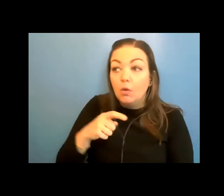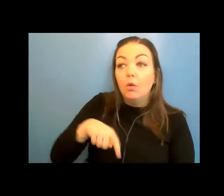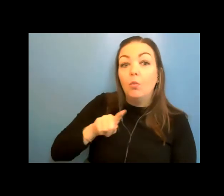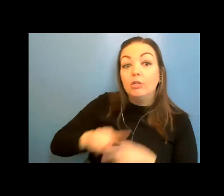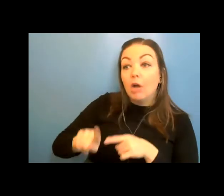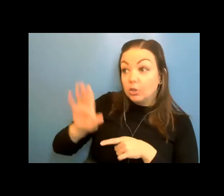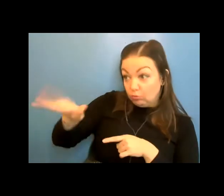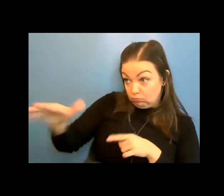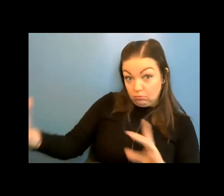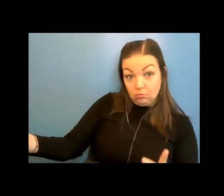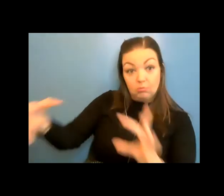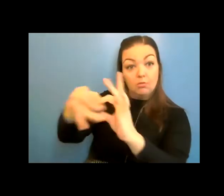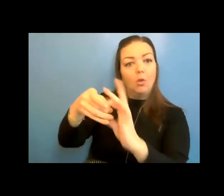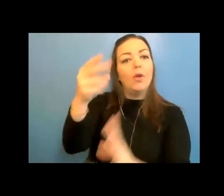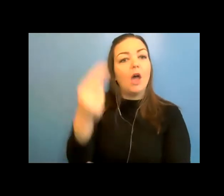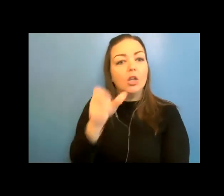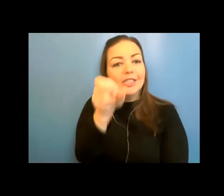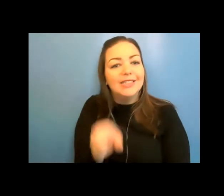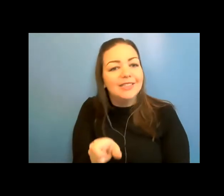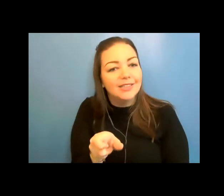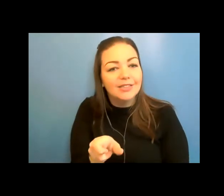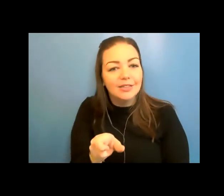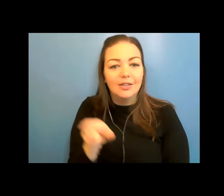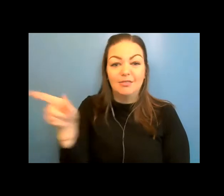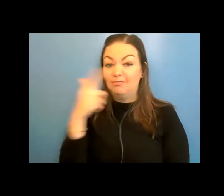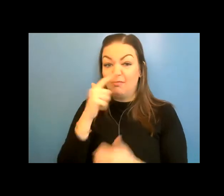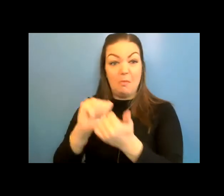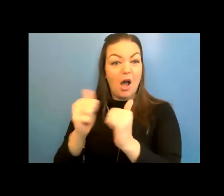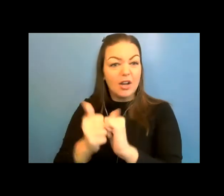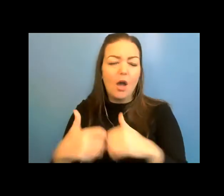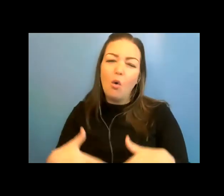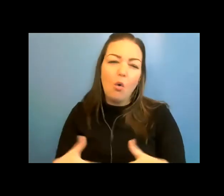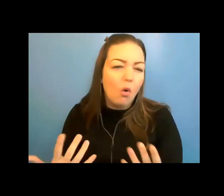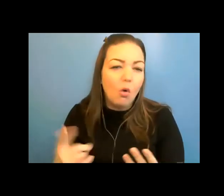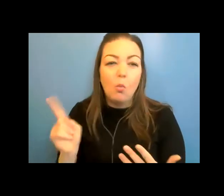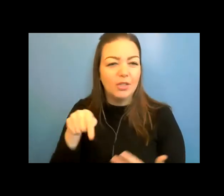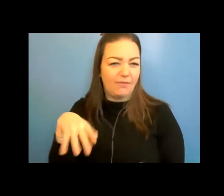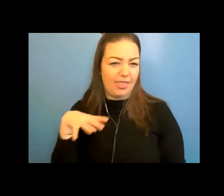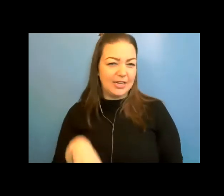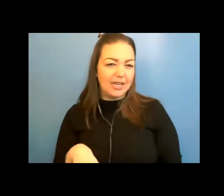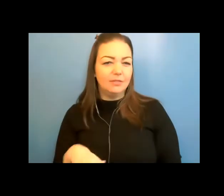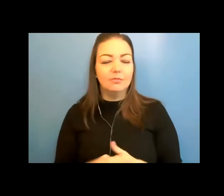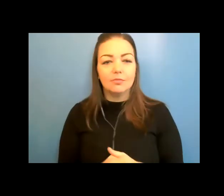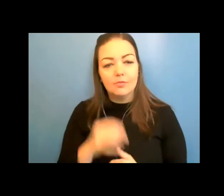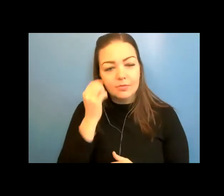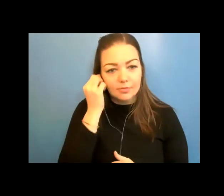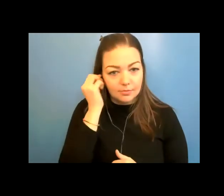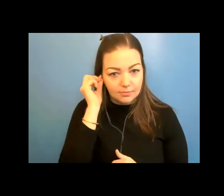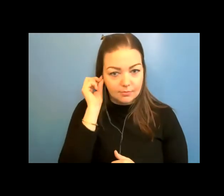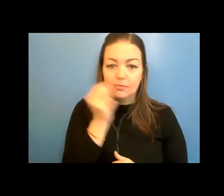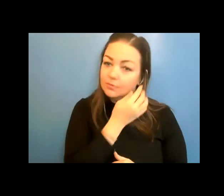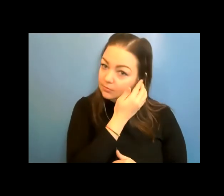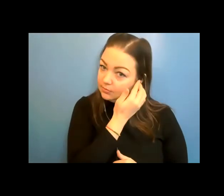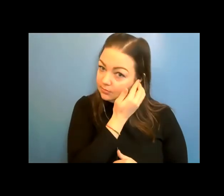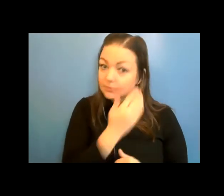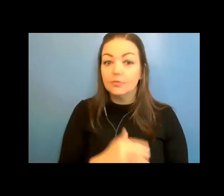in touch as presenting partners or whatever the artist or artists might need to support their project. Allies